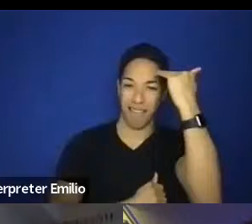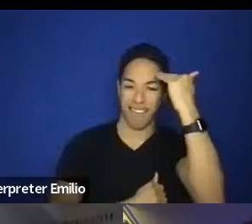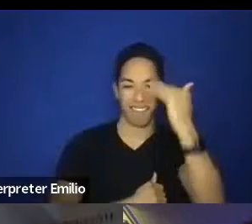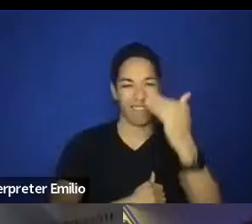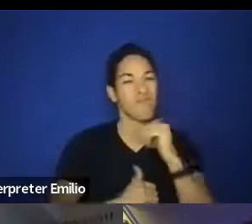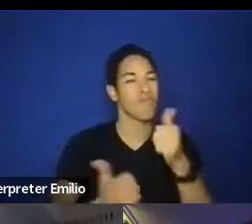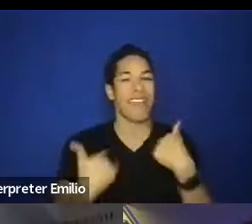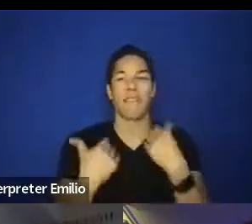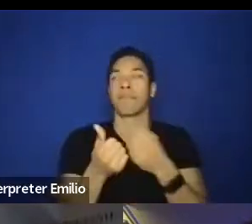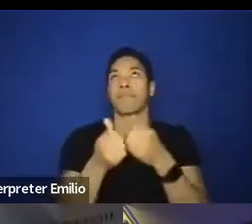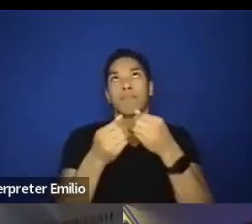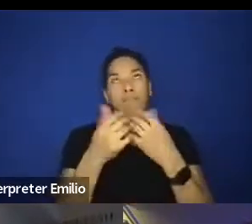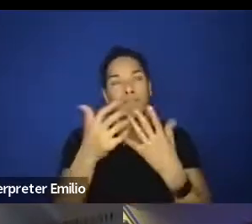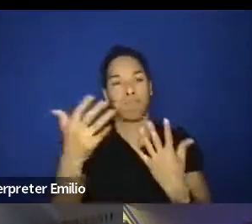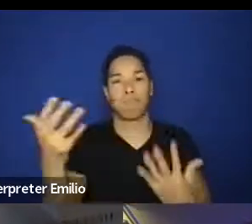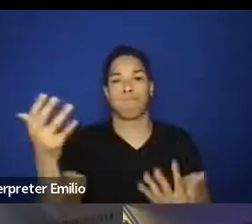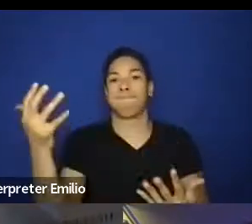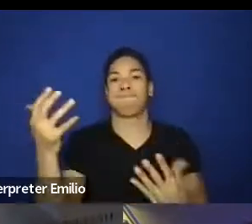much more available.